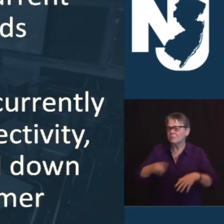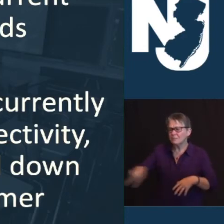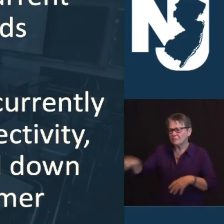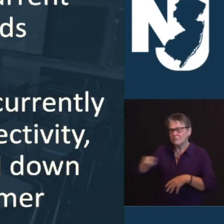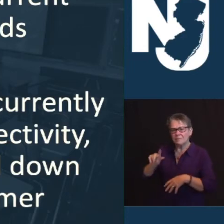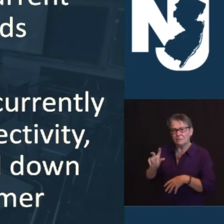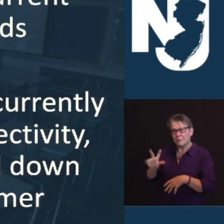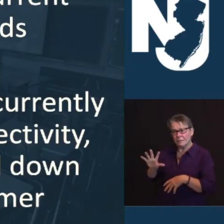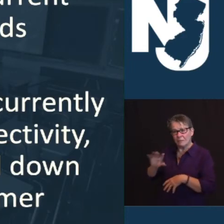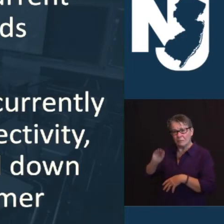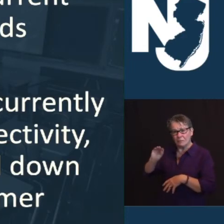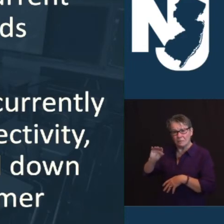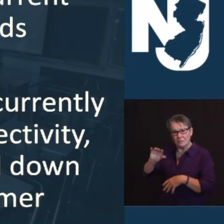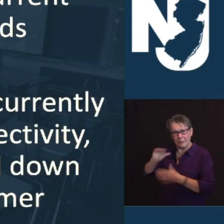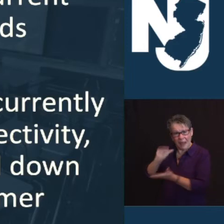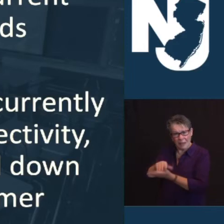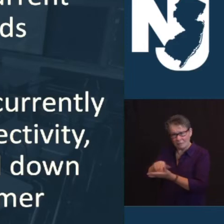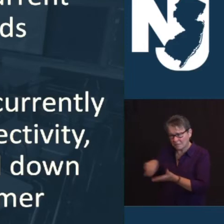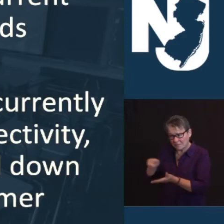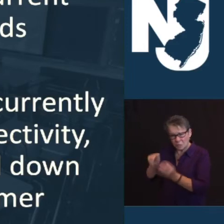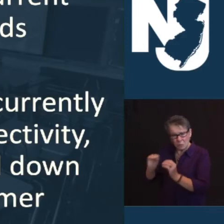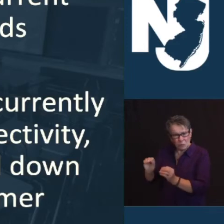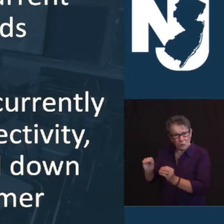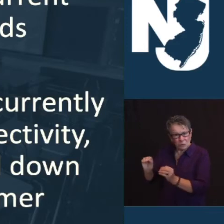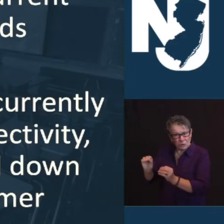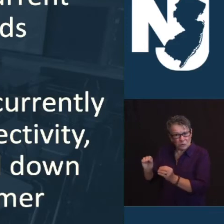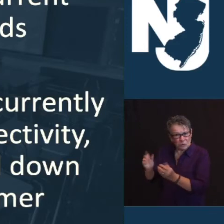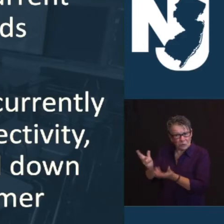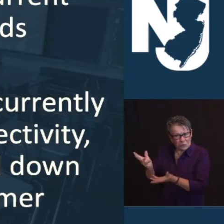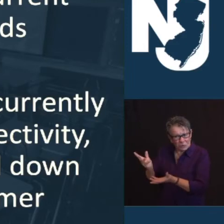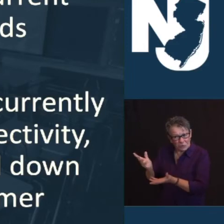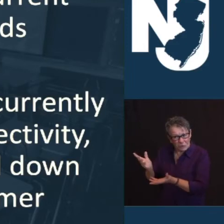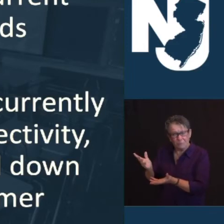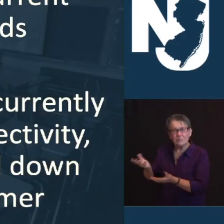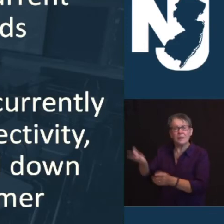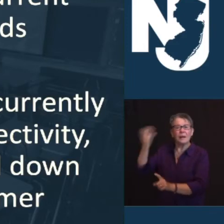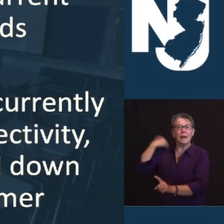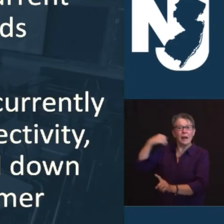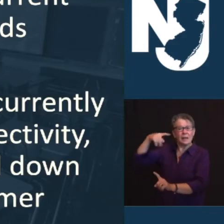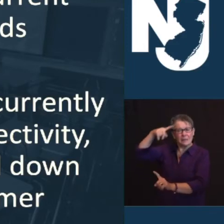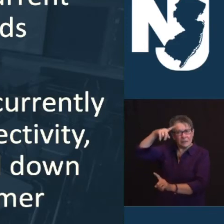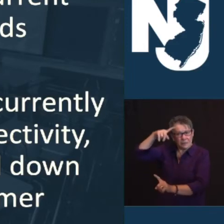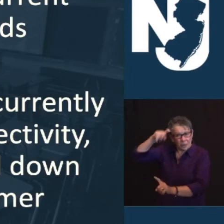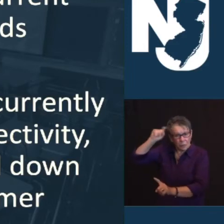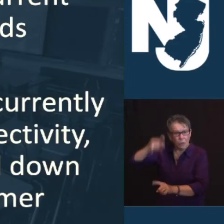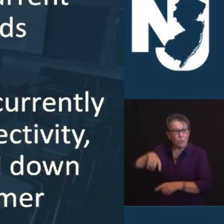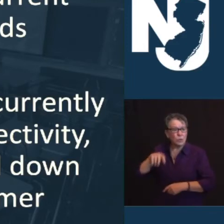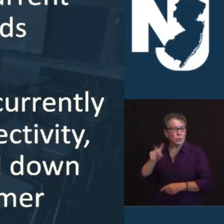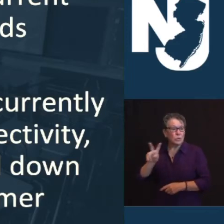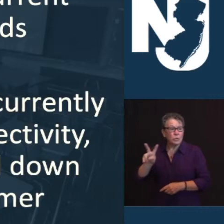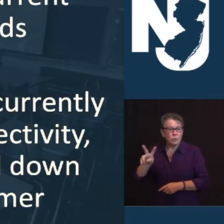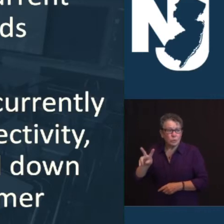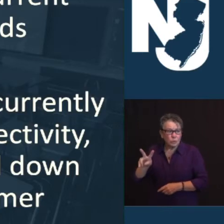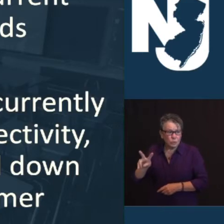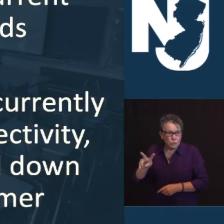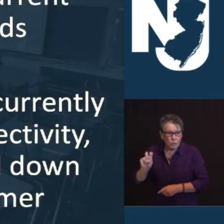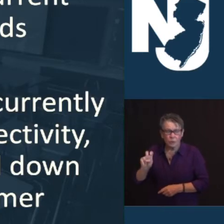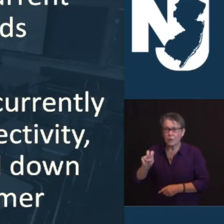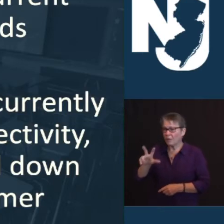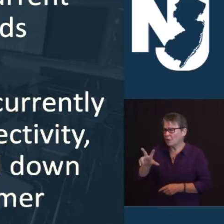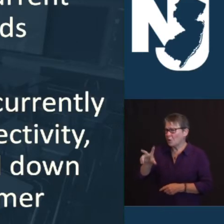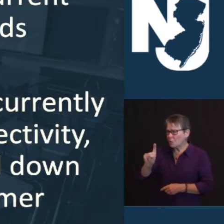roughly 231,000 students lacked either the proper device or connectivity for remote learning.